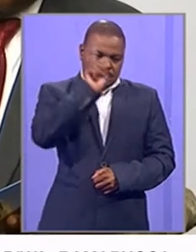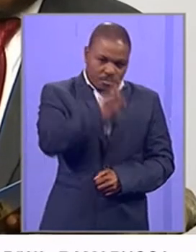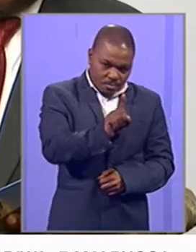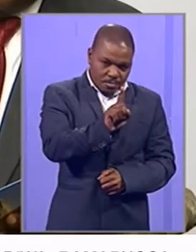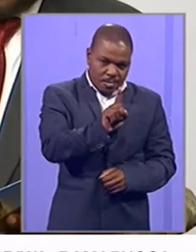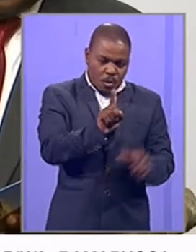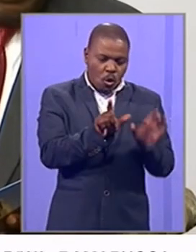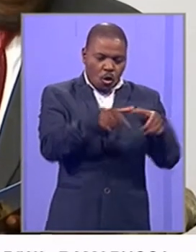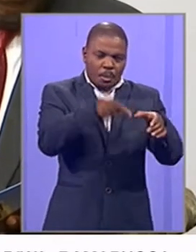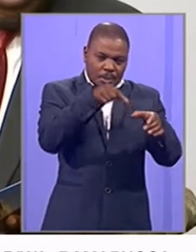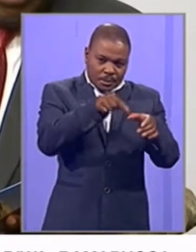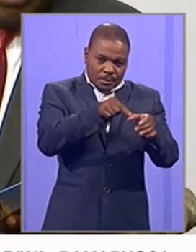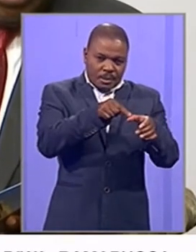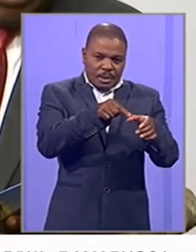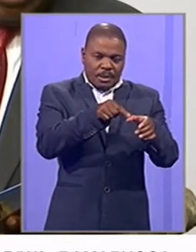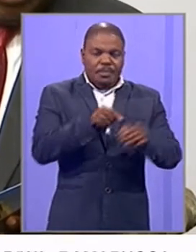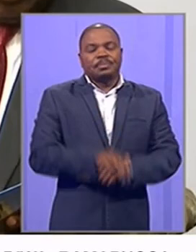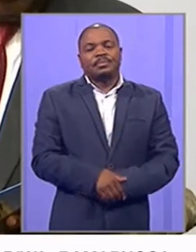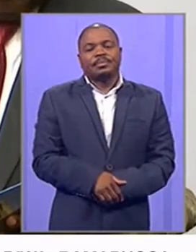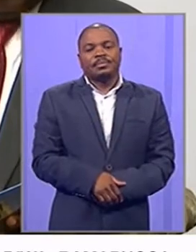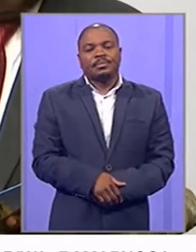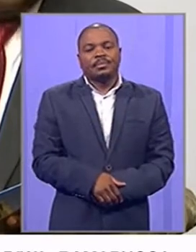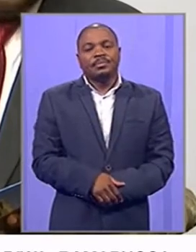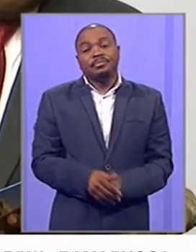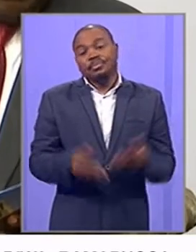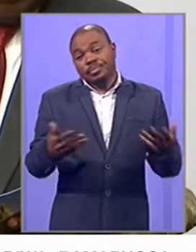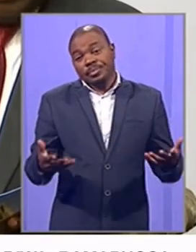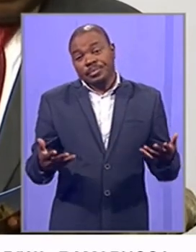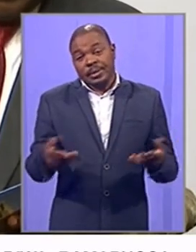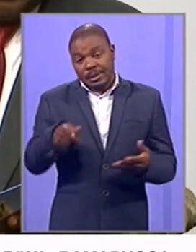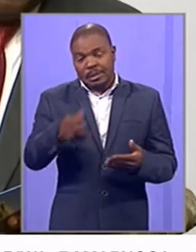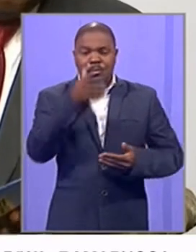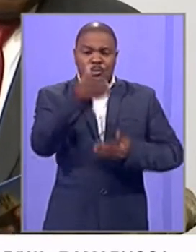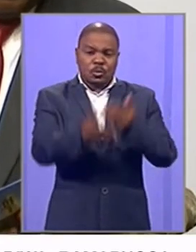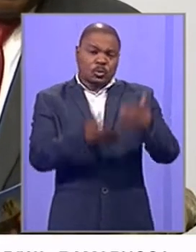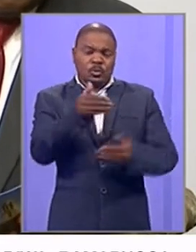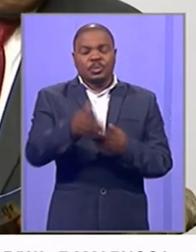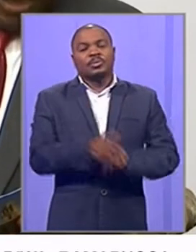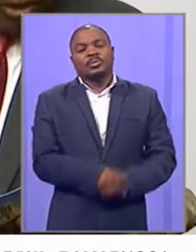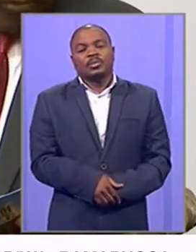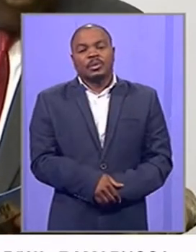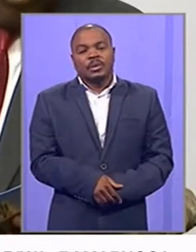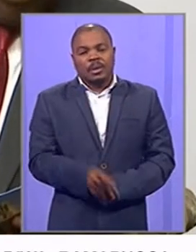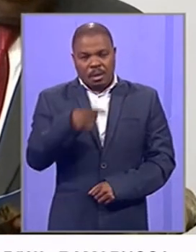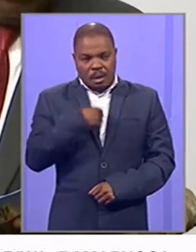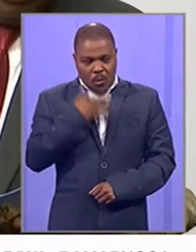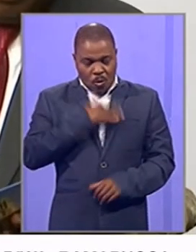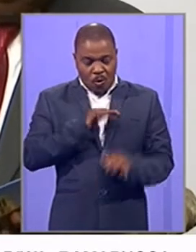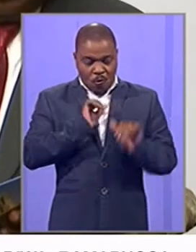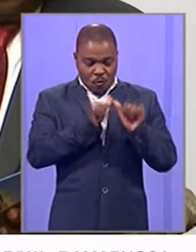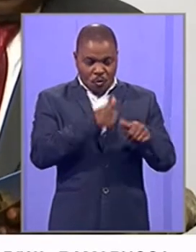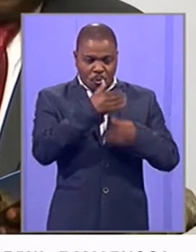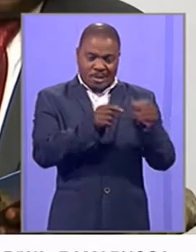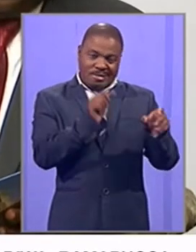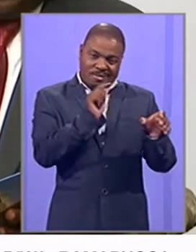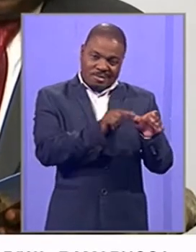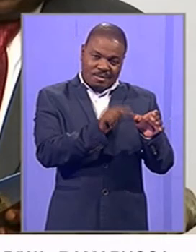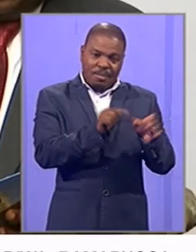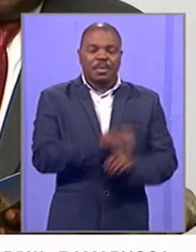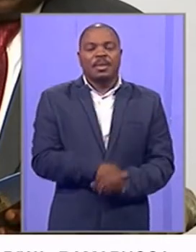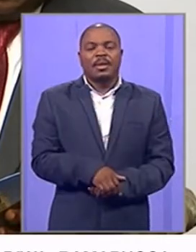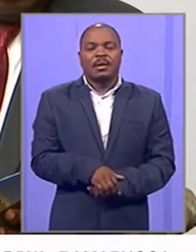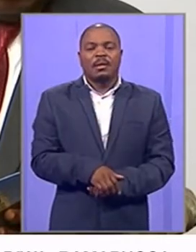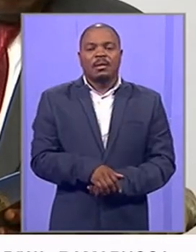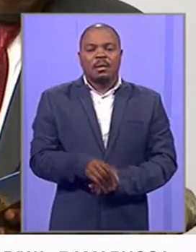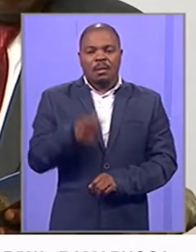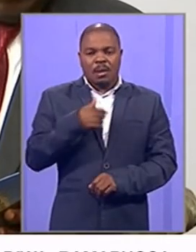go there up front. So that is a process I'd like to follow, and